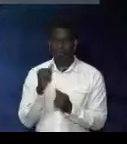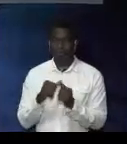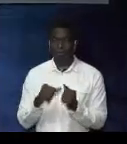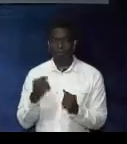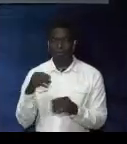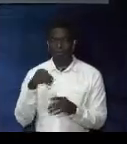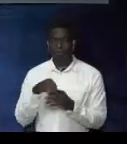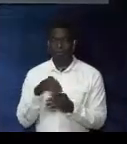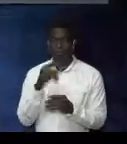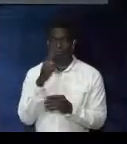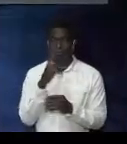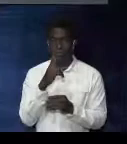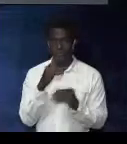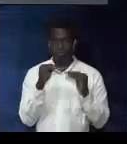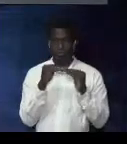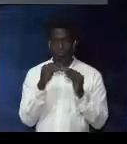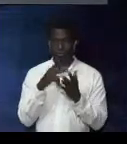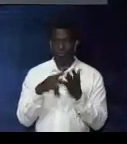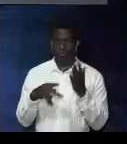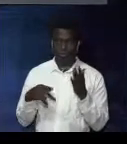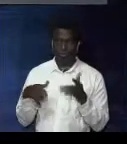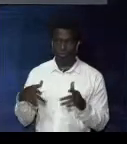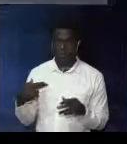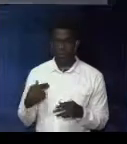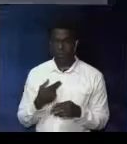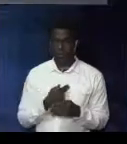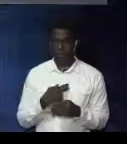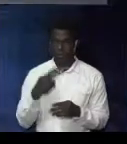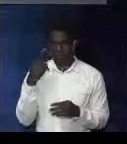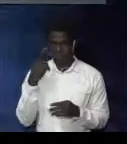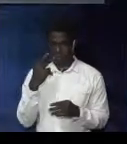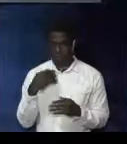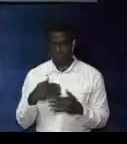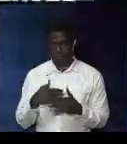So let's take a look at the next